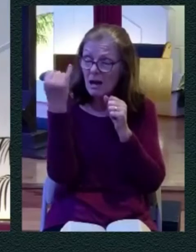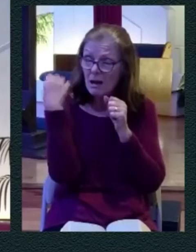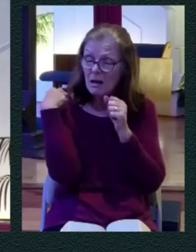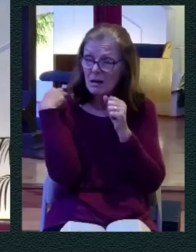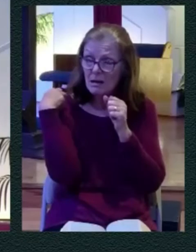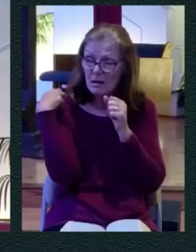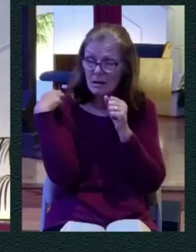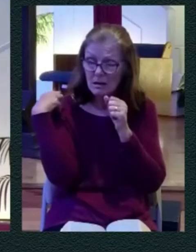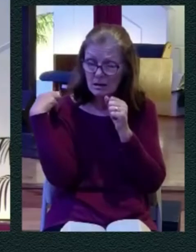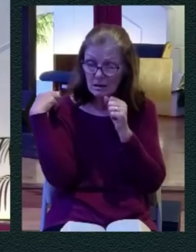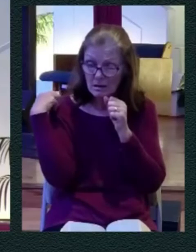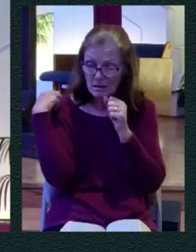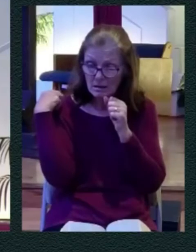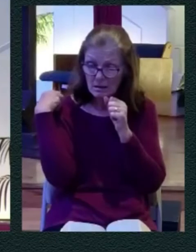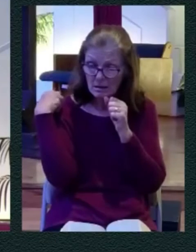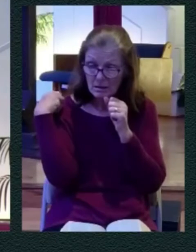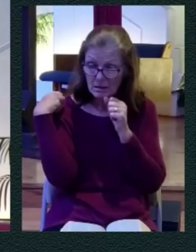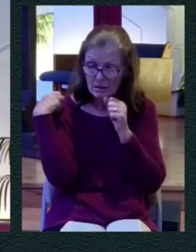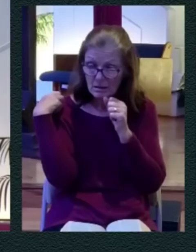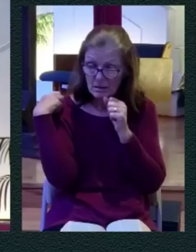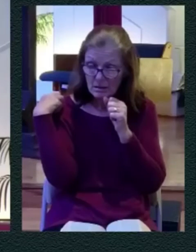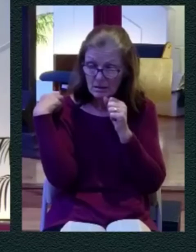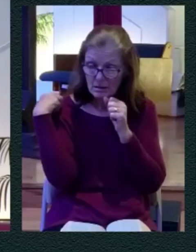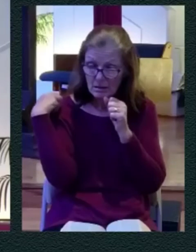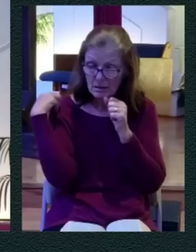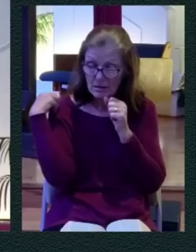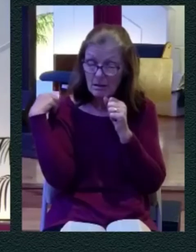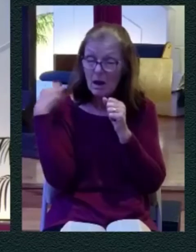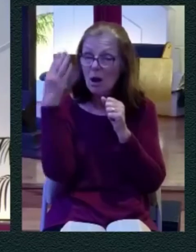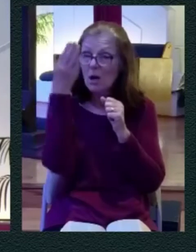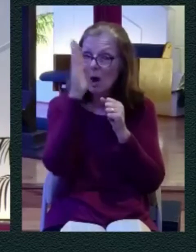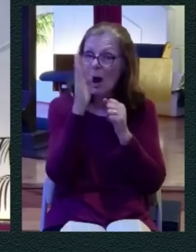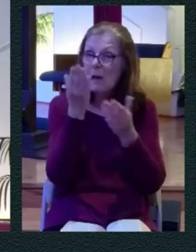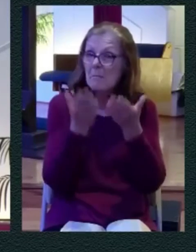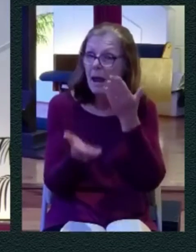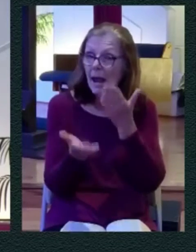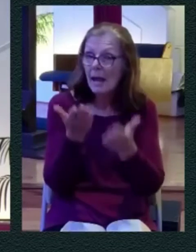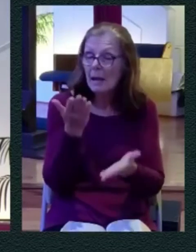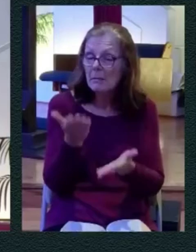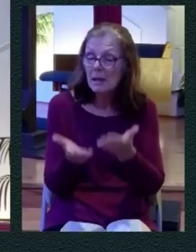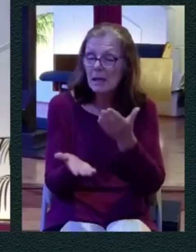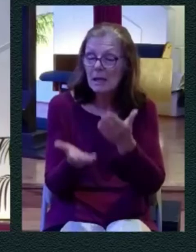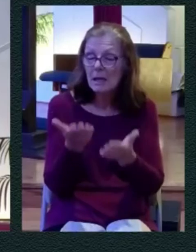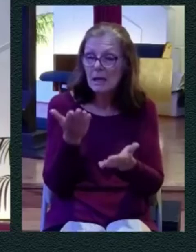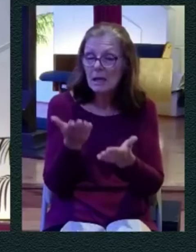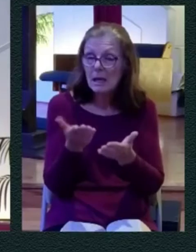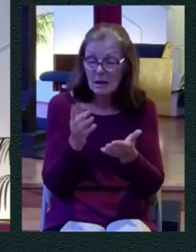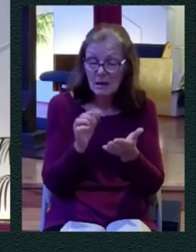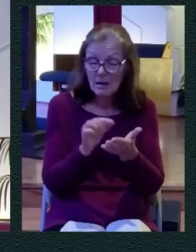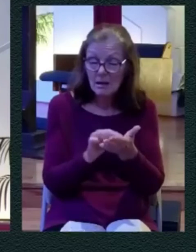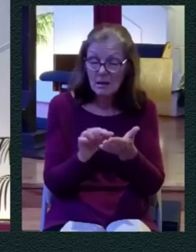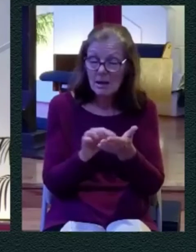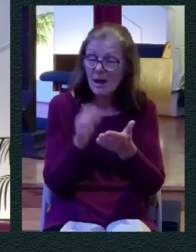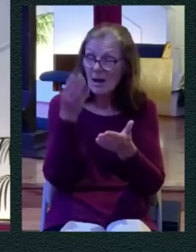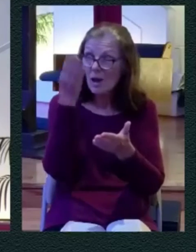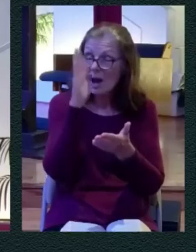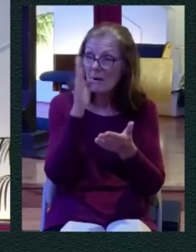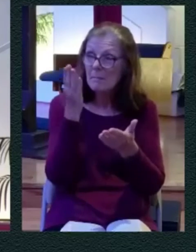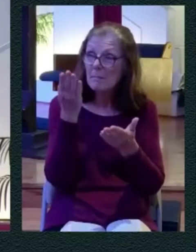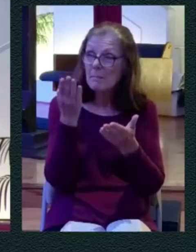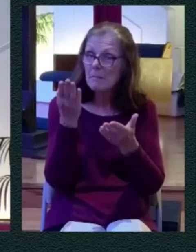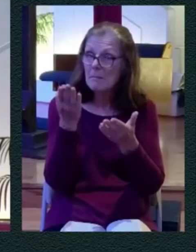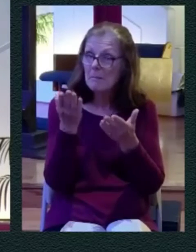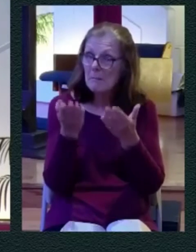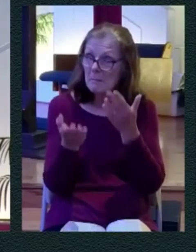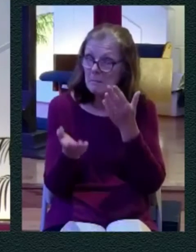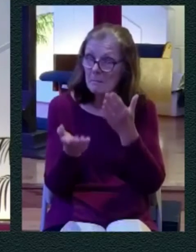the idea that God just might, maybe, the Scripture alludes to this, that God well may